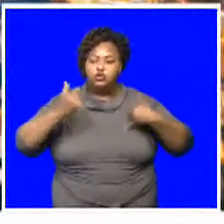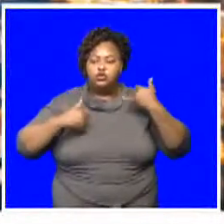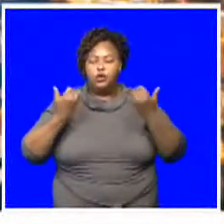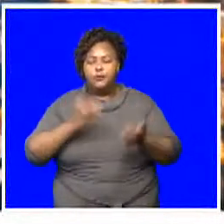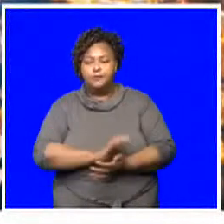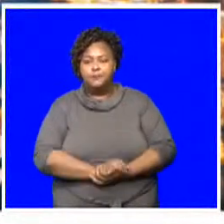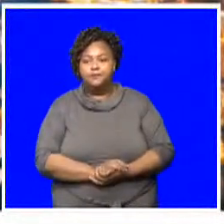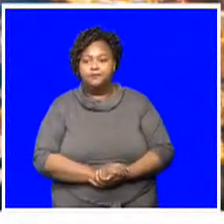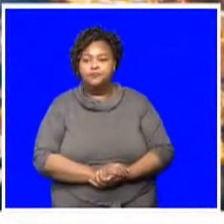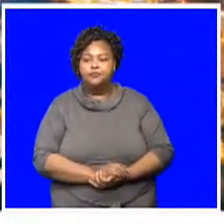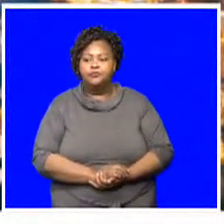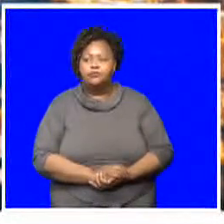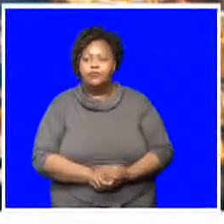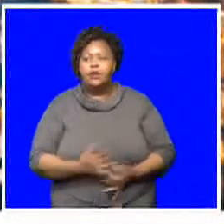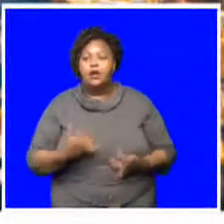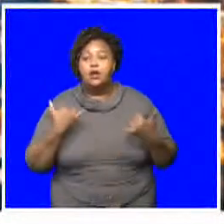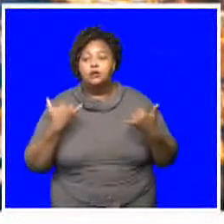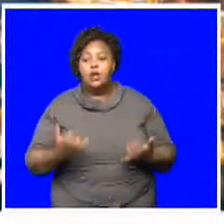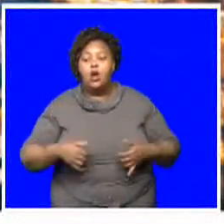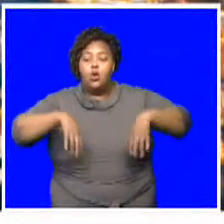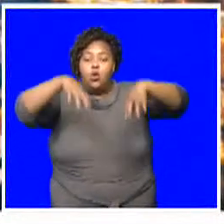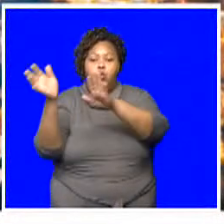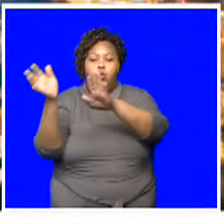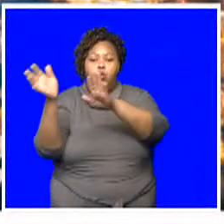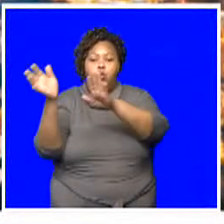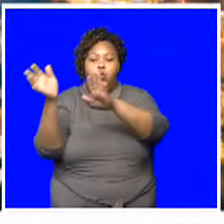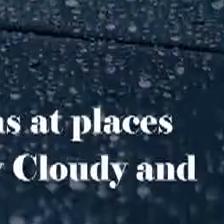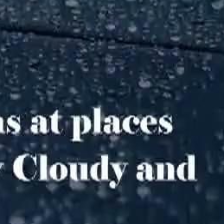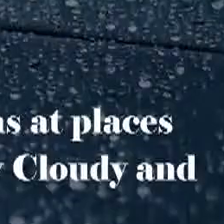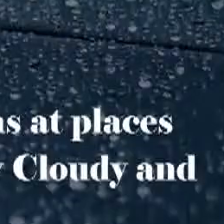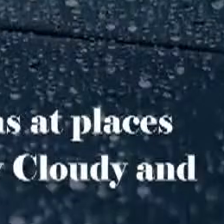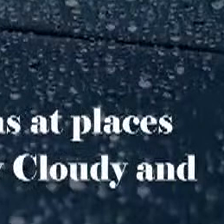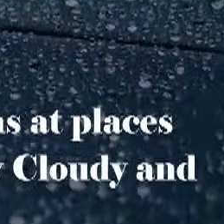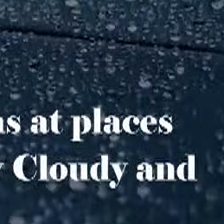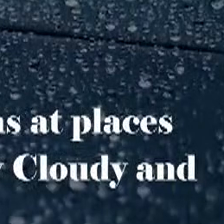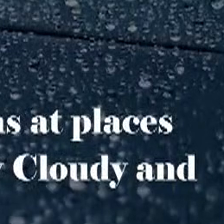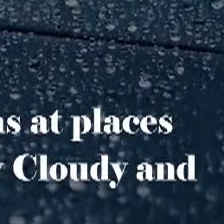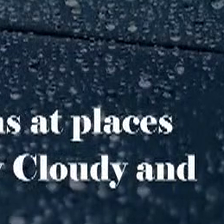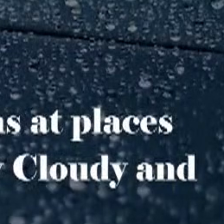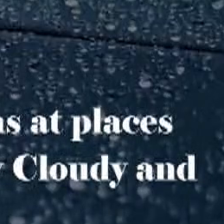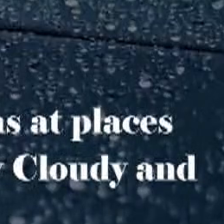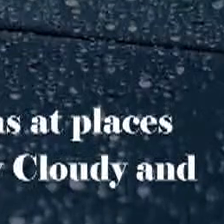That brings us to the end of our news bulletin tonight. Up next is the weather.